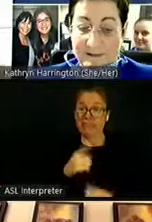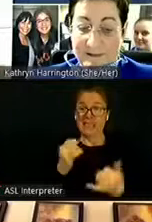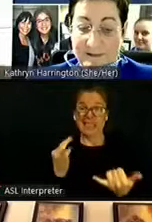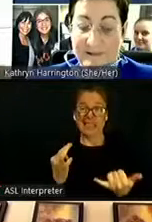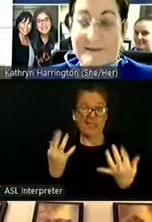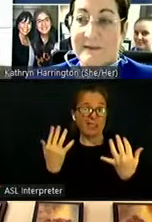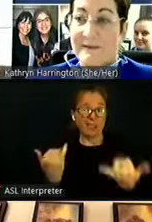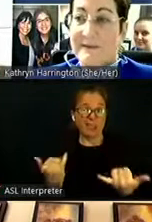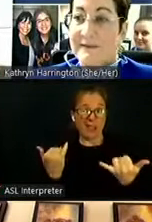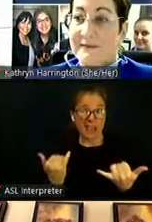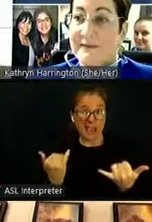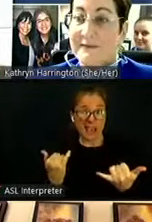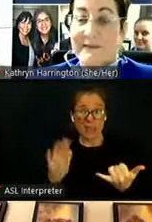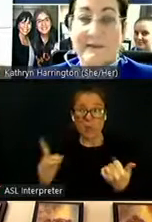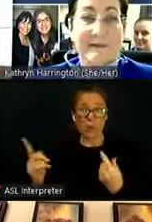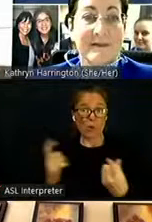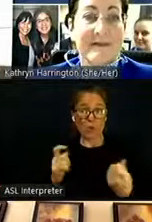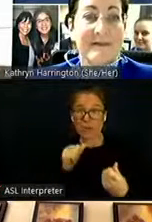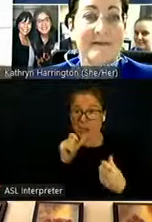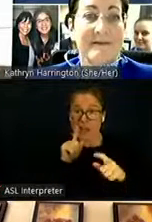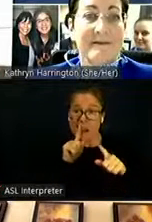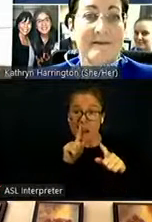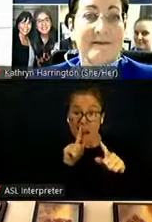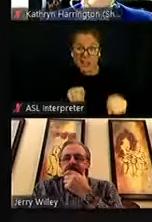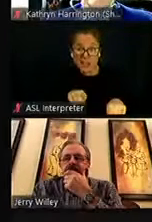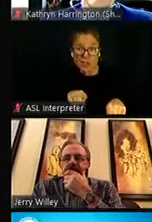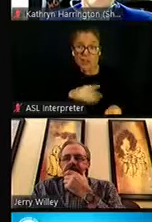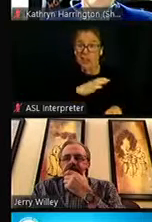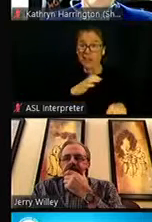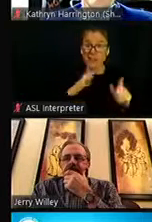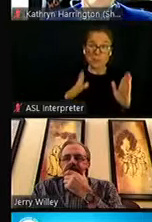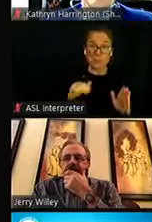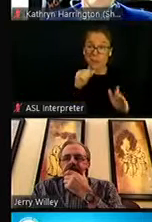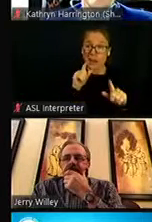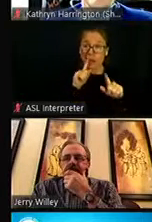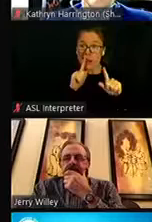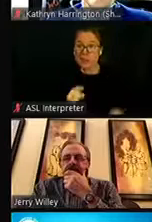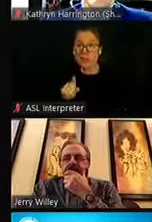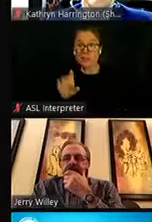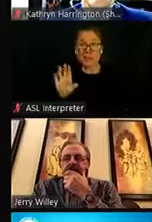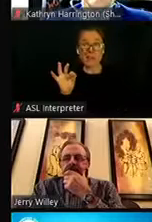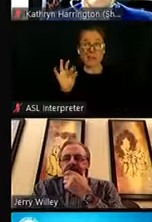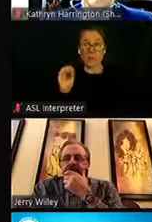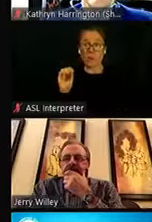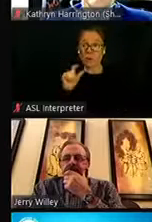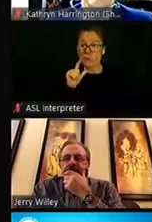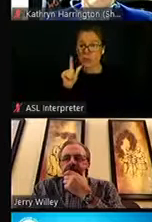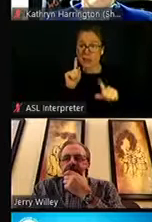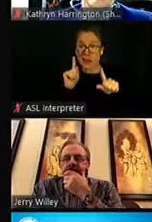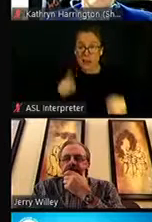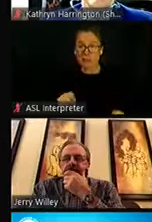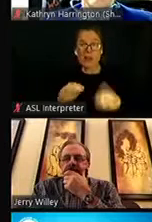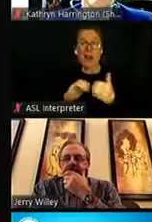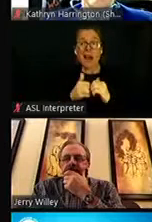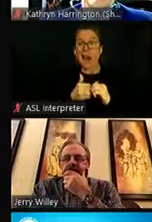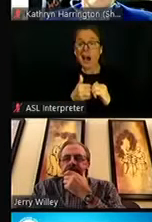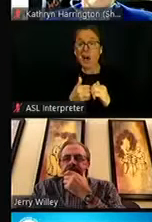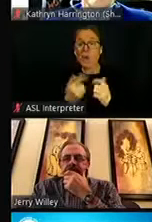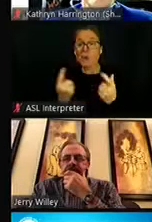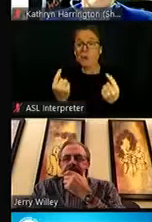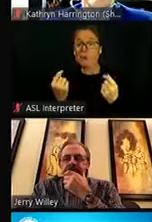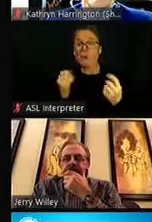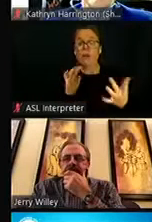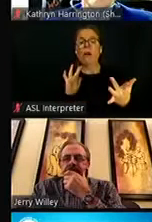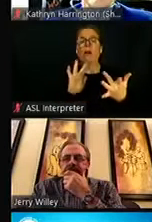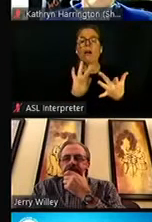answered either by your commissioners or by your CFO as part of the process tonight, you can reach out directly to the CFO at